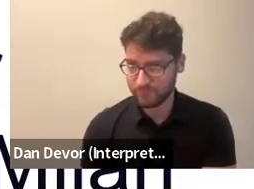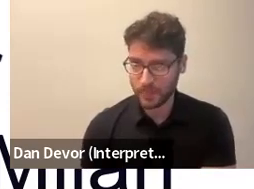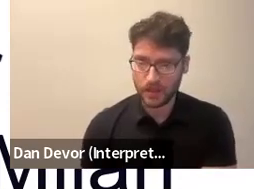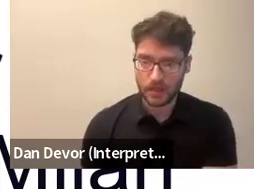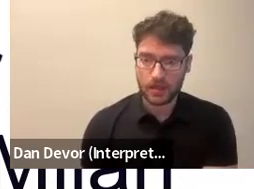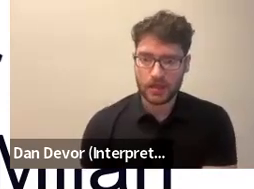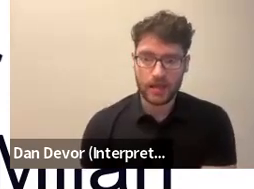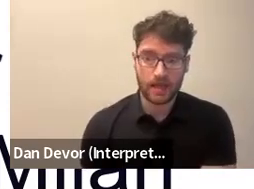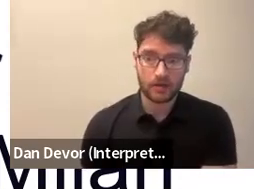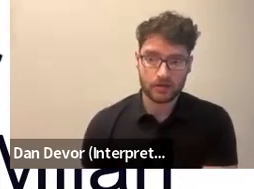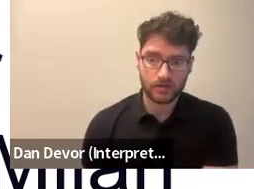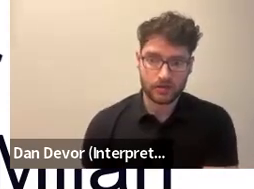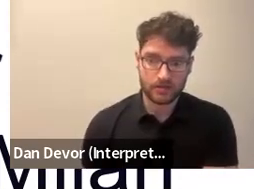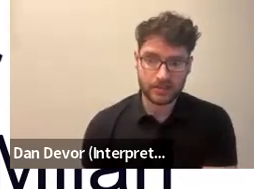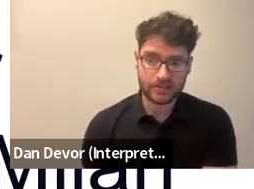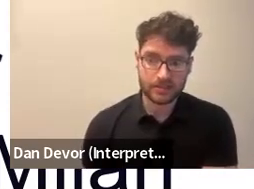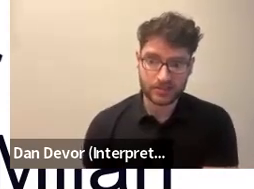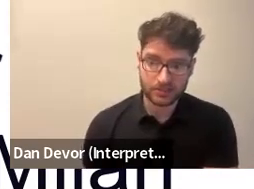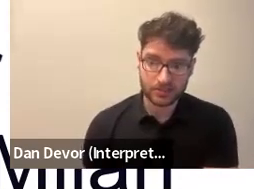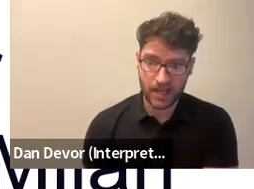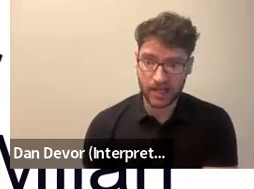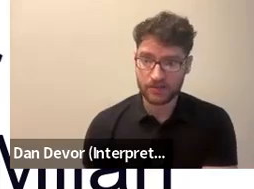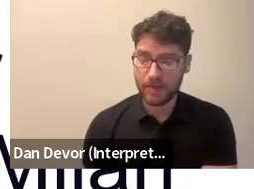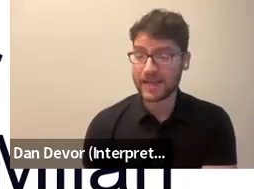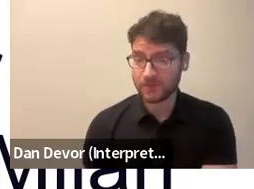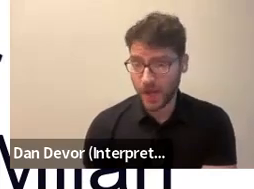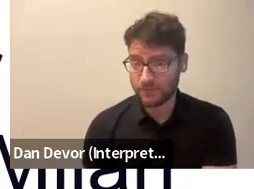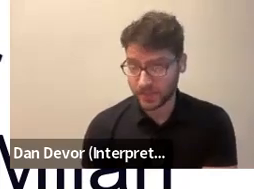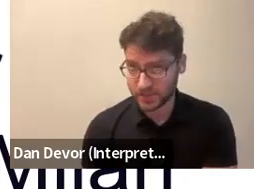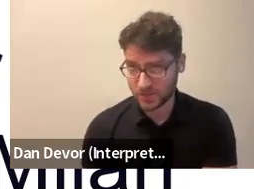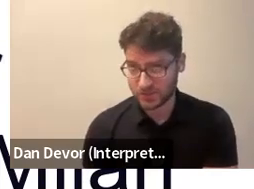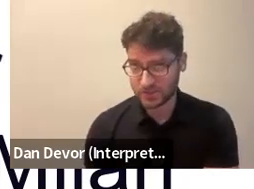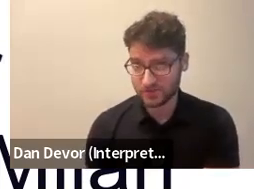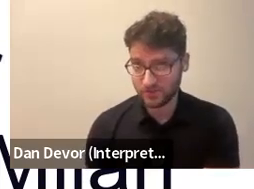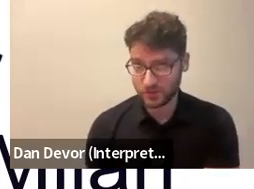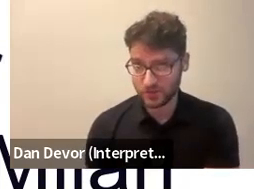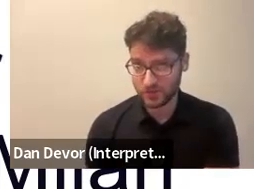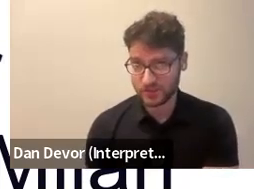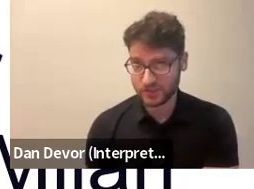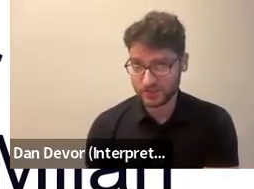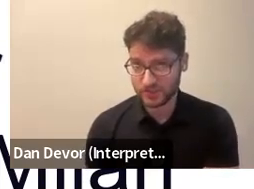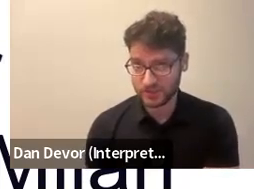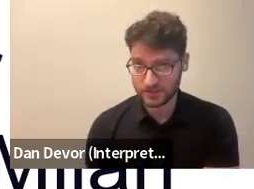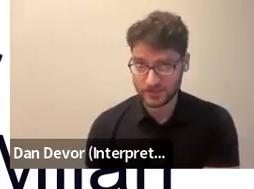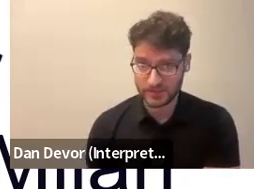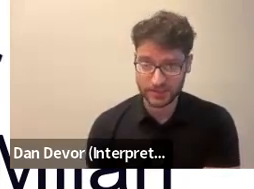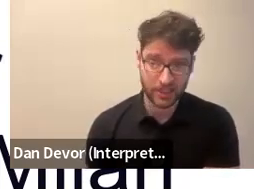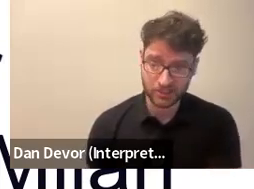sustain. Now, this decision had massive consequences for